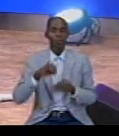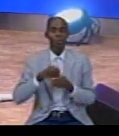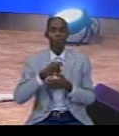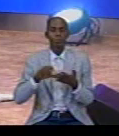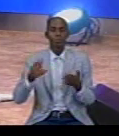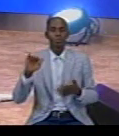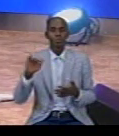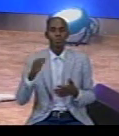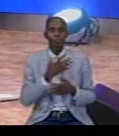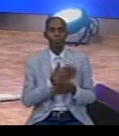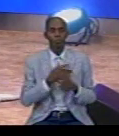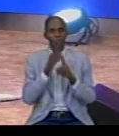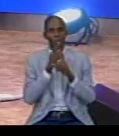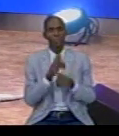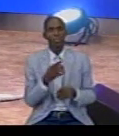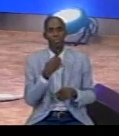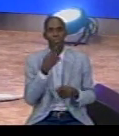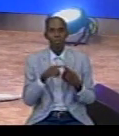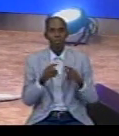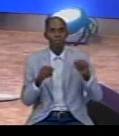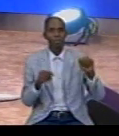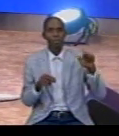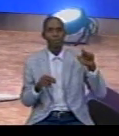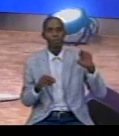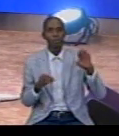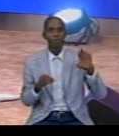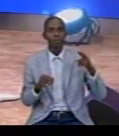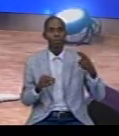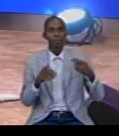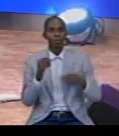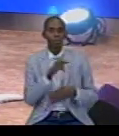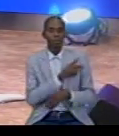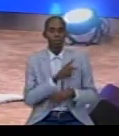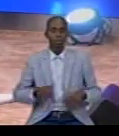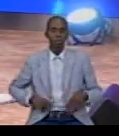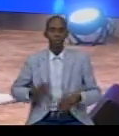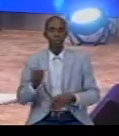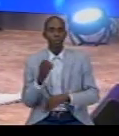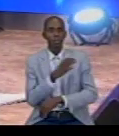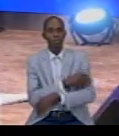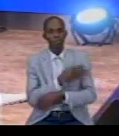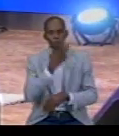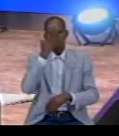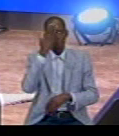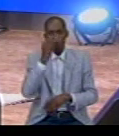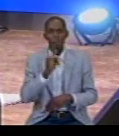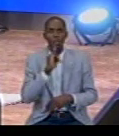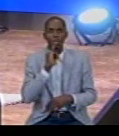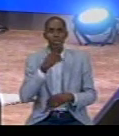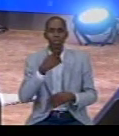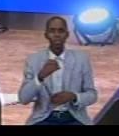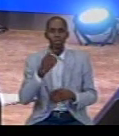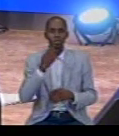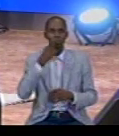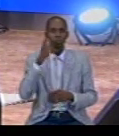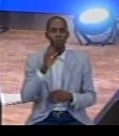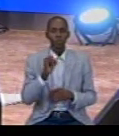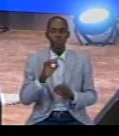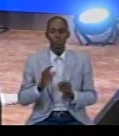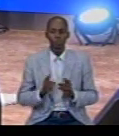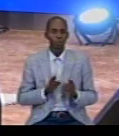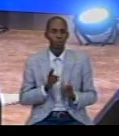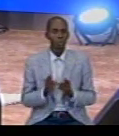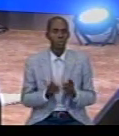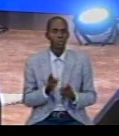he answered and said unto Arioch, the king's captain, why is the decree so